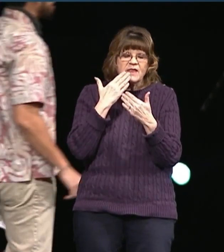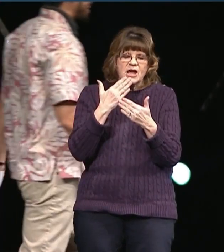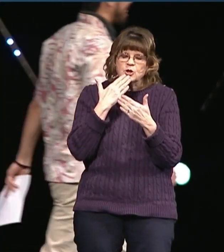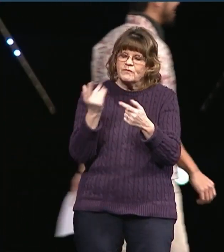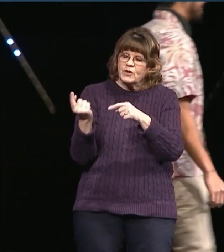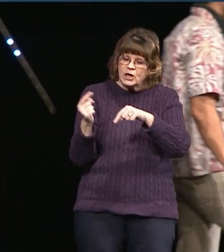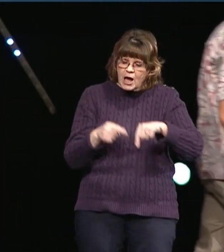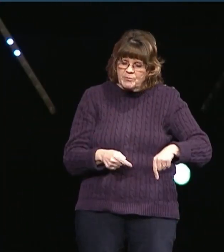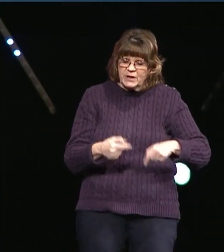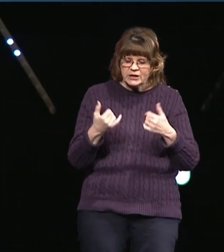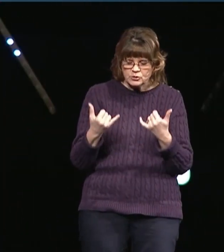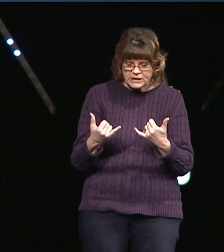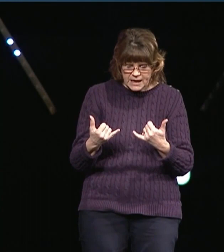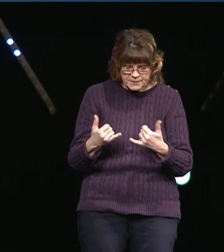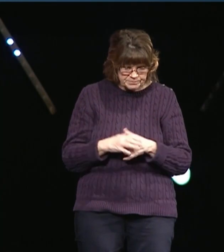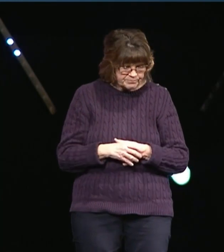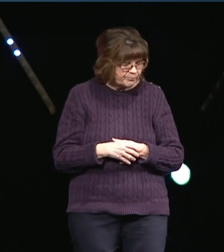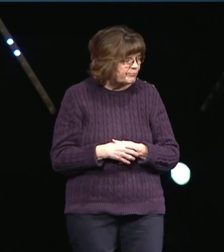Andrew.